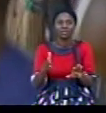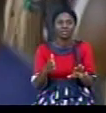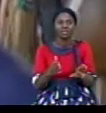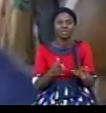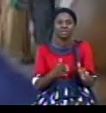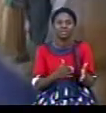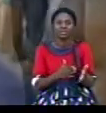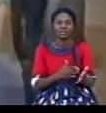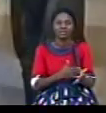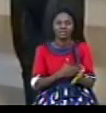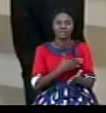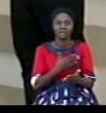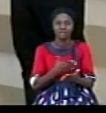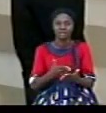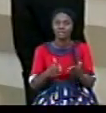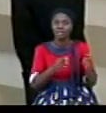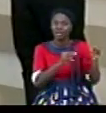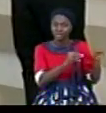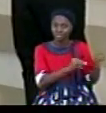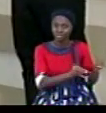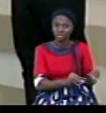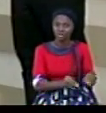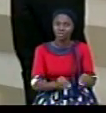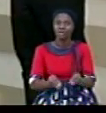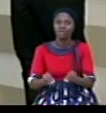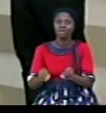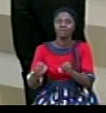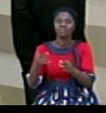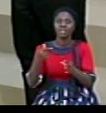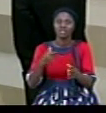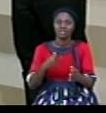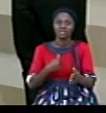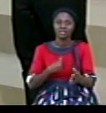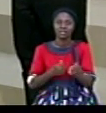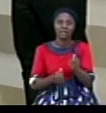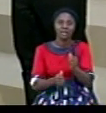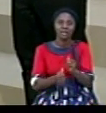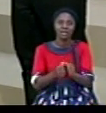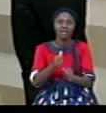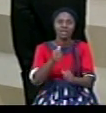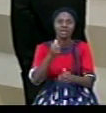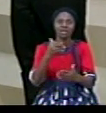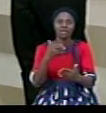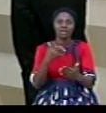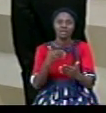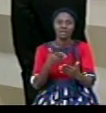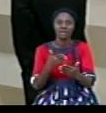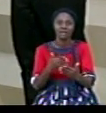Draw me nearer,